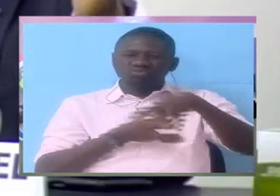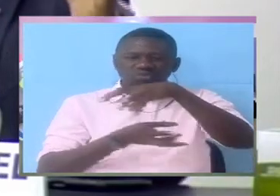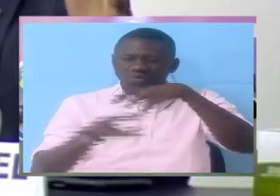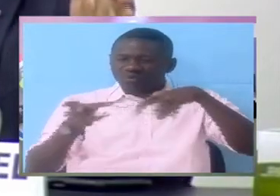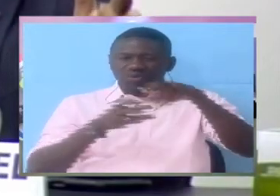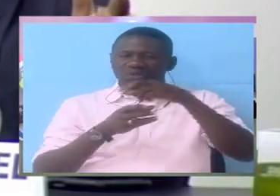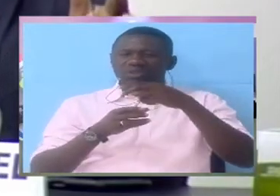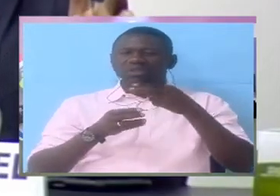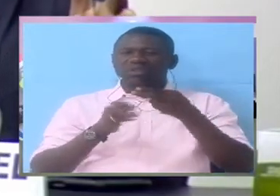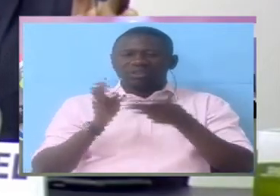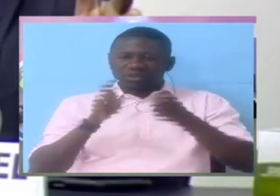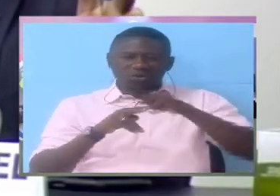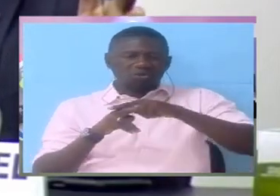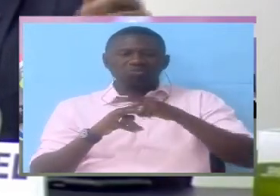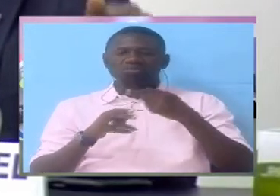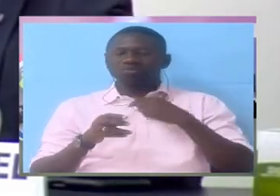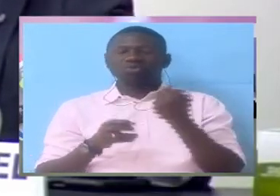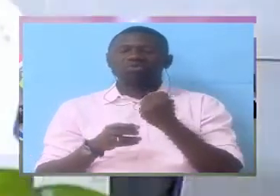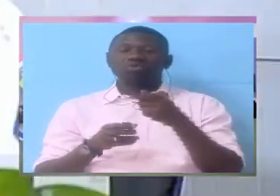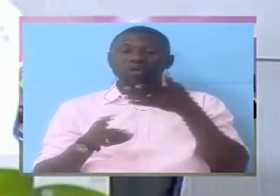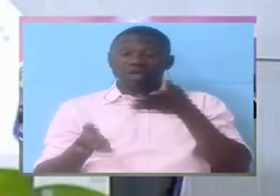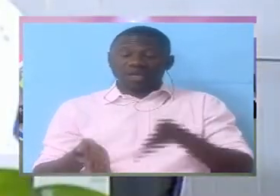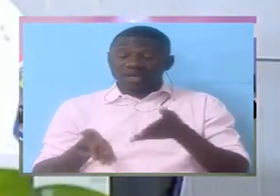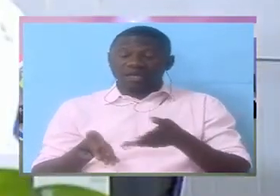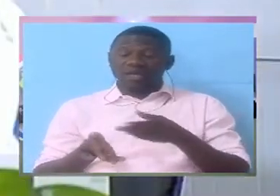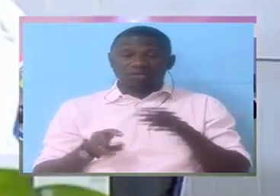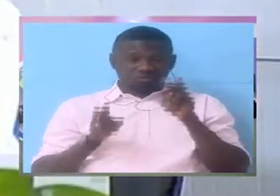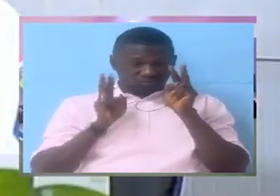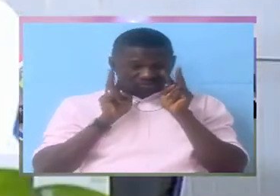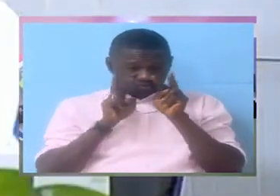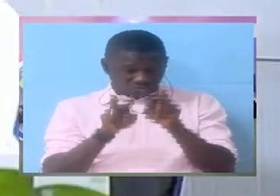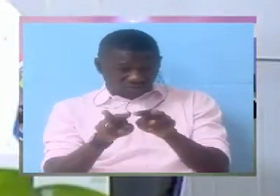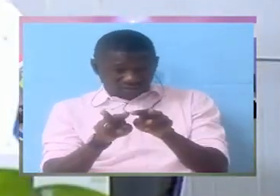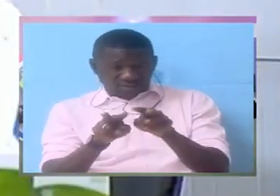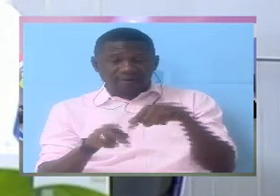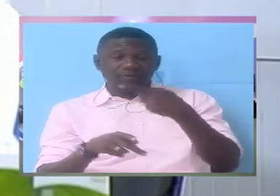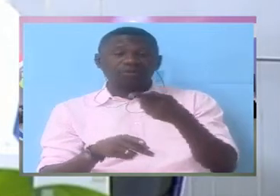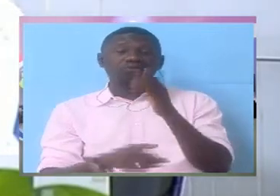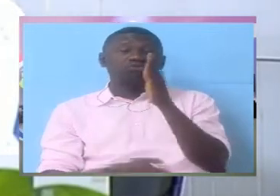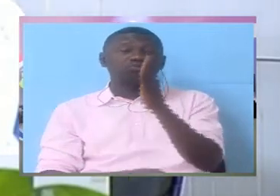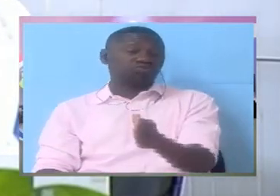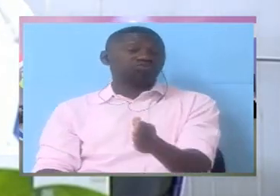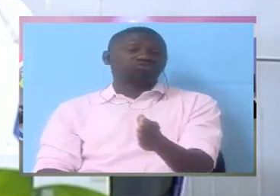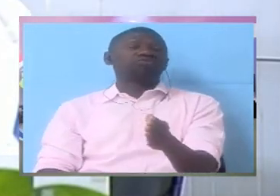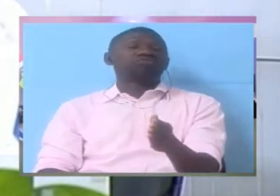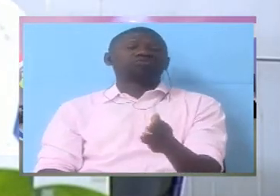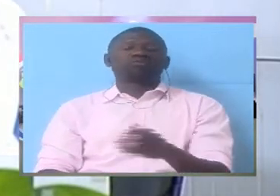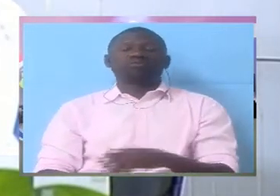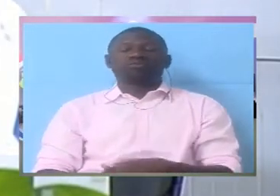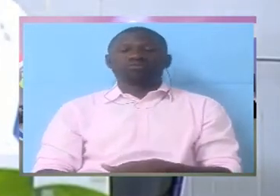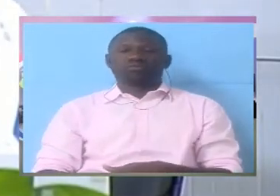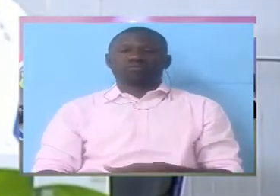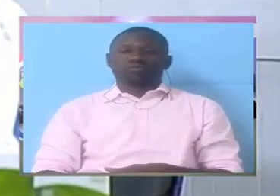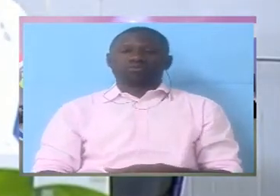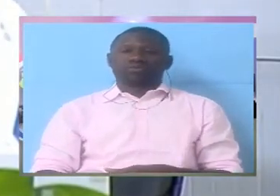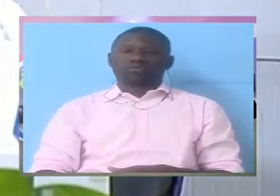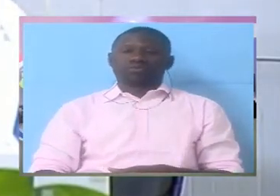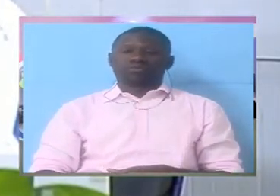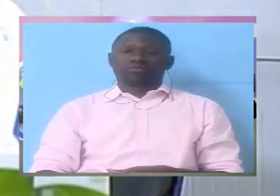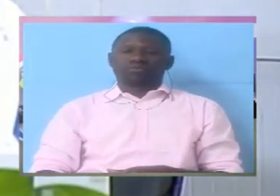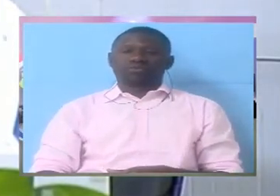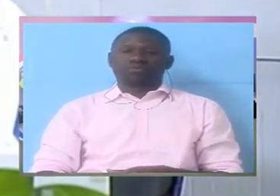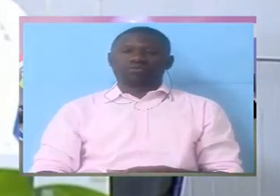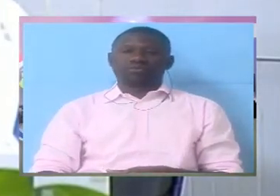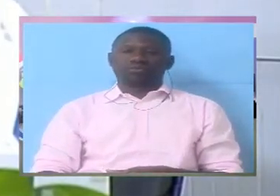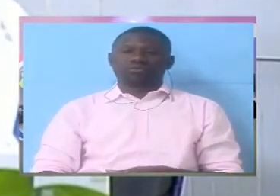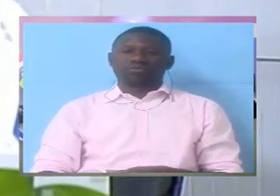here looking for the truth. Now for katu malafi tonya nying nondila kajio nyami barbitu